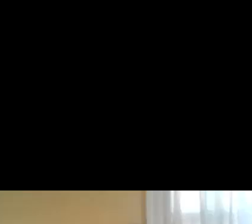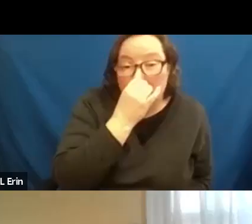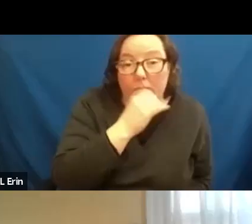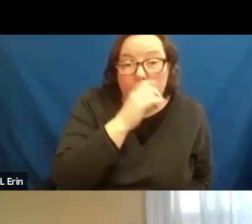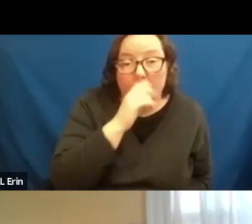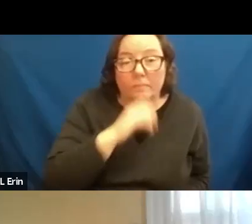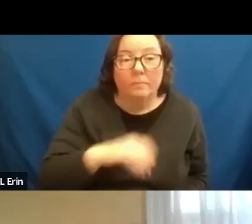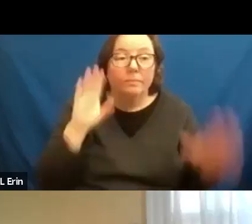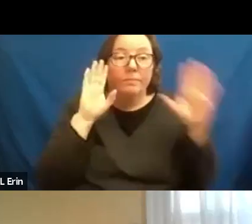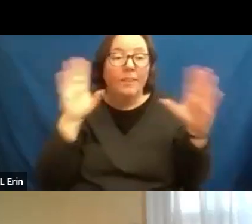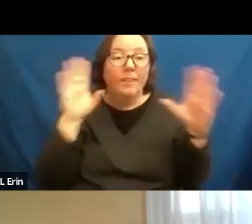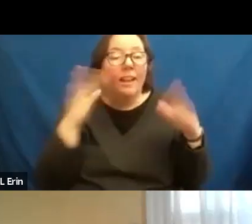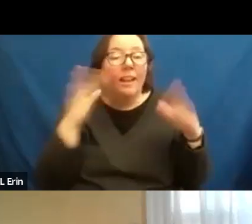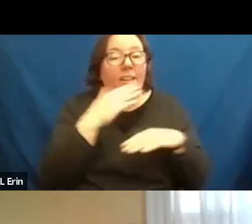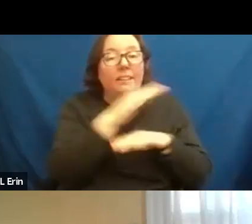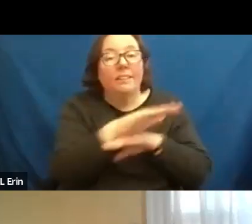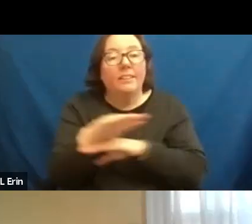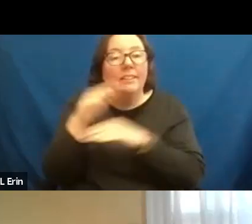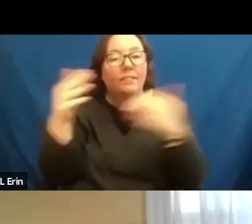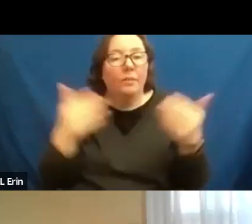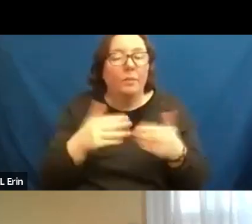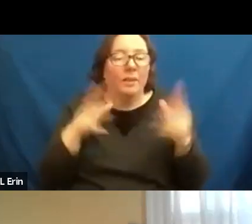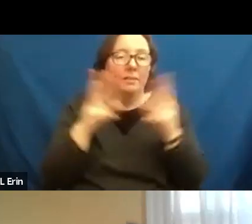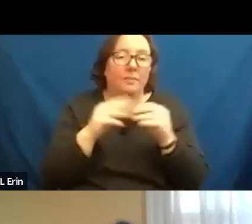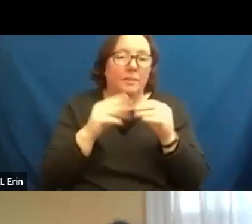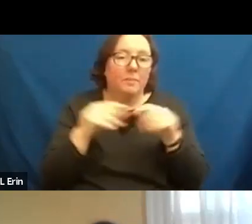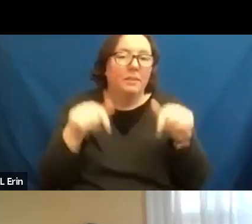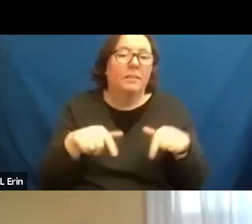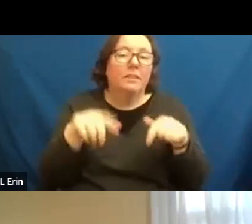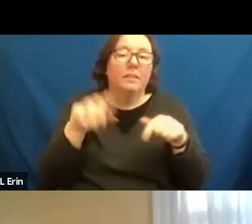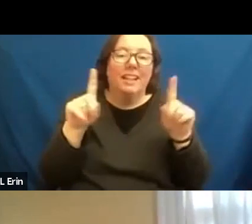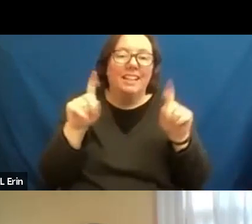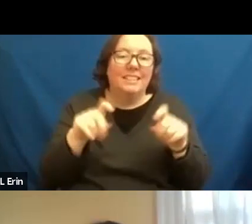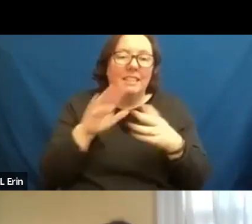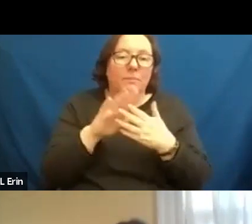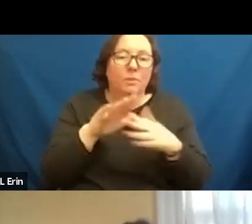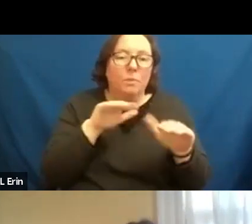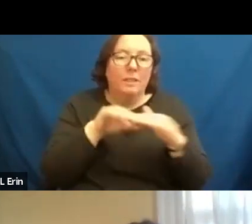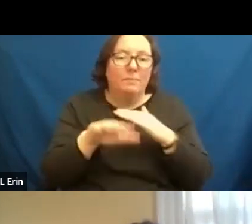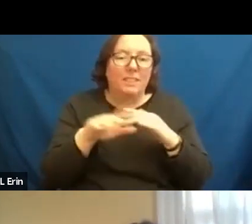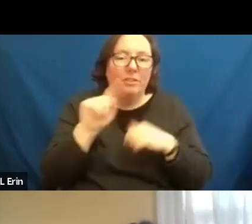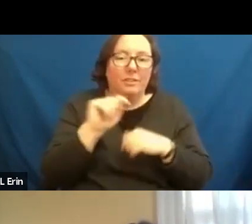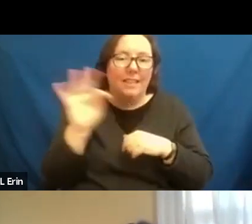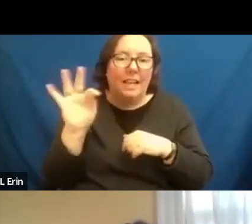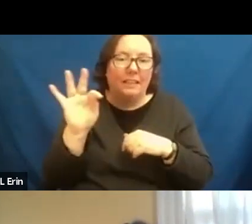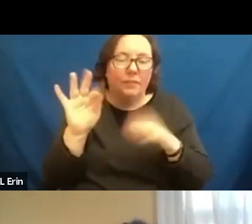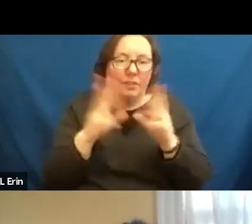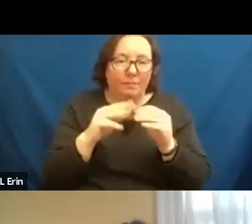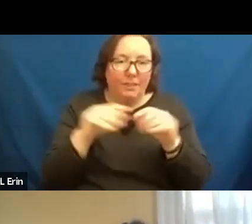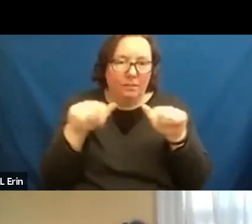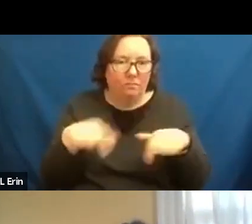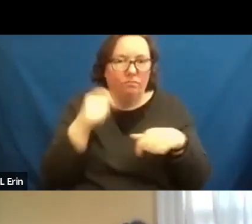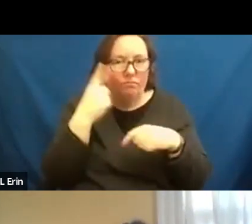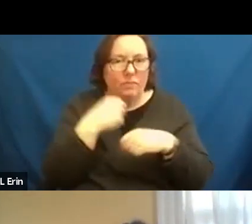Evening and welcome to the meeting of the Exam School Admissions Task Force. Because this is a remote session, I will ask